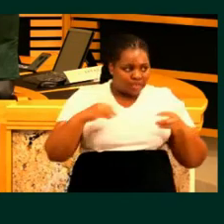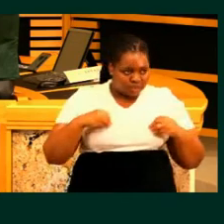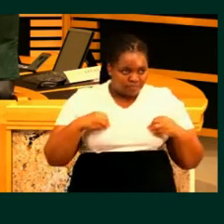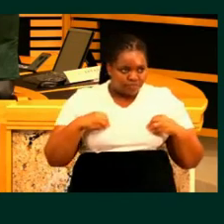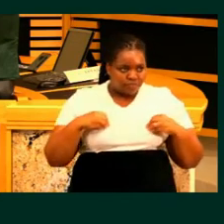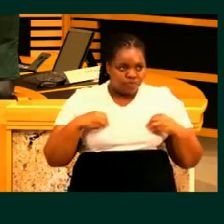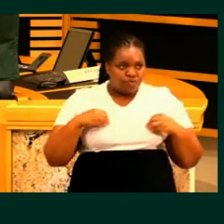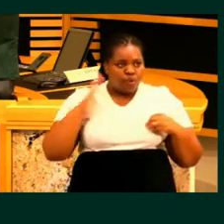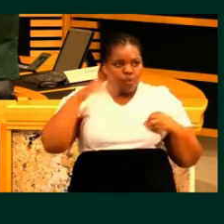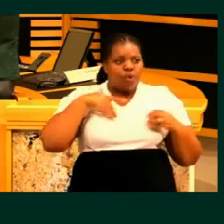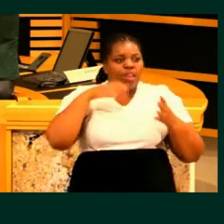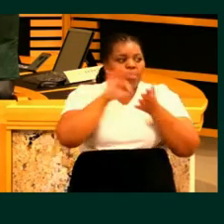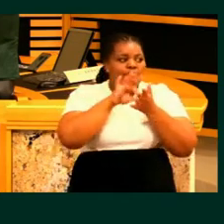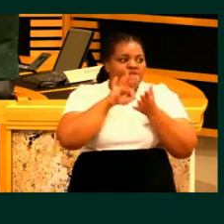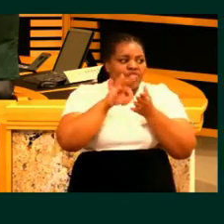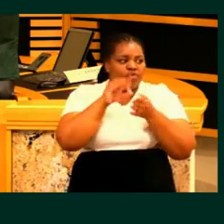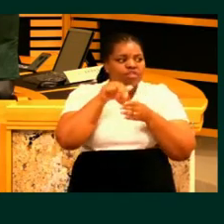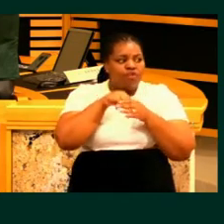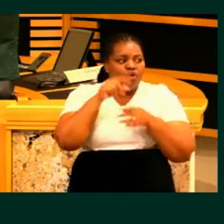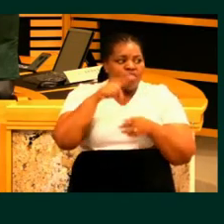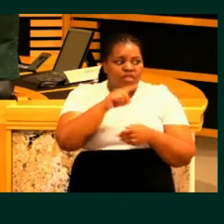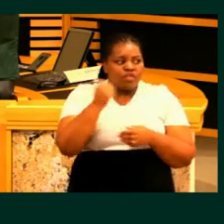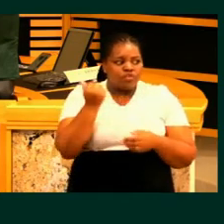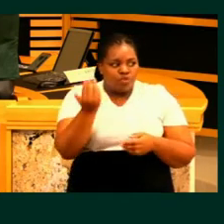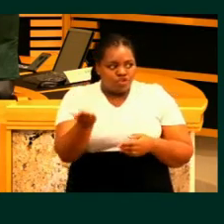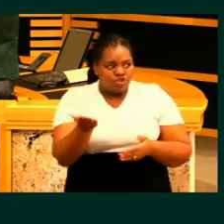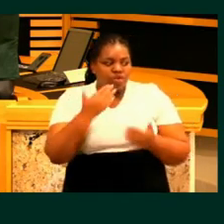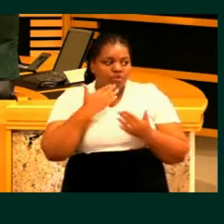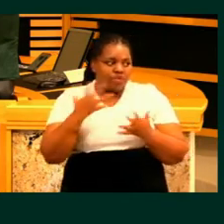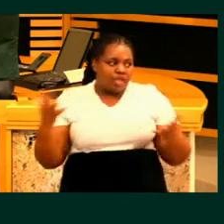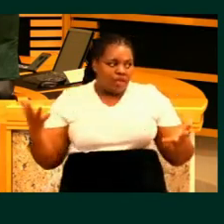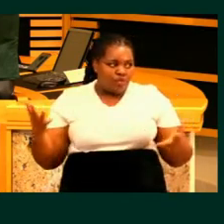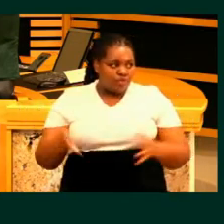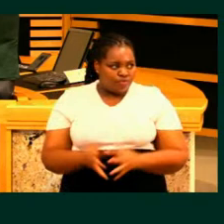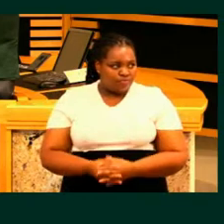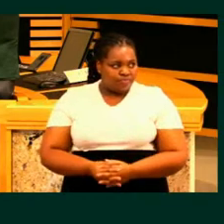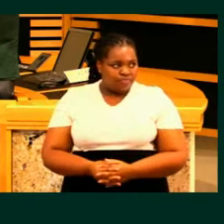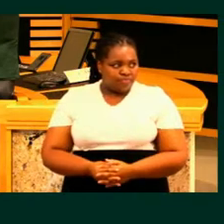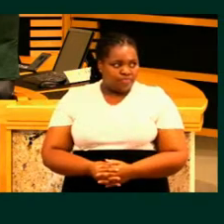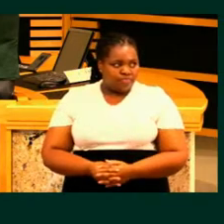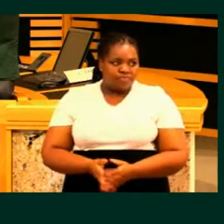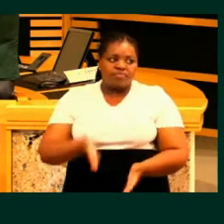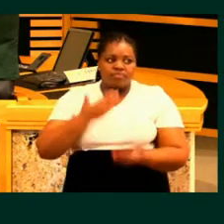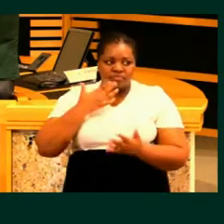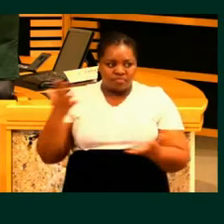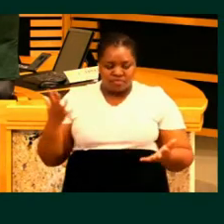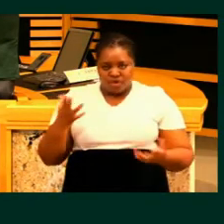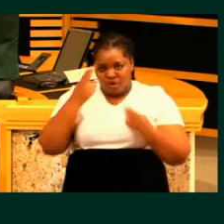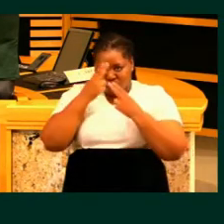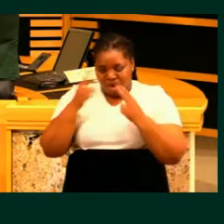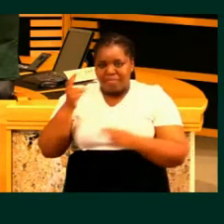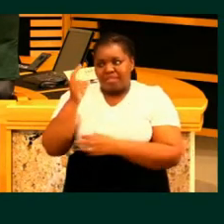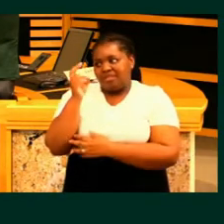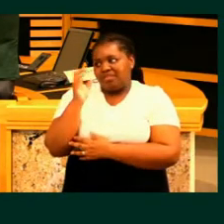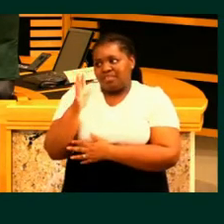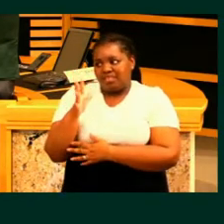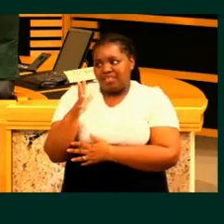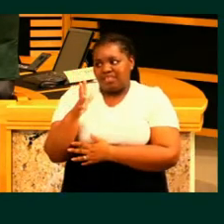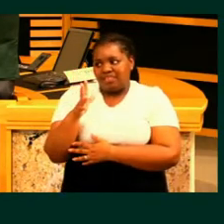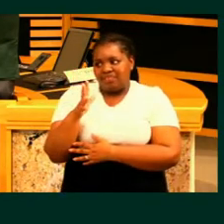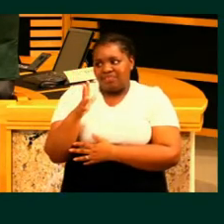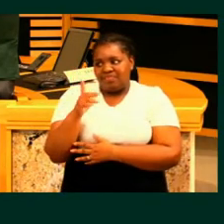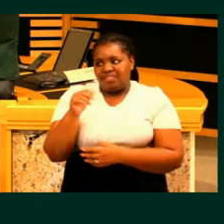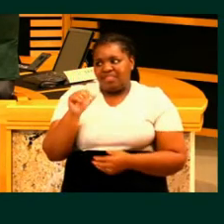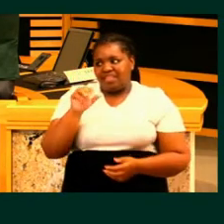all going to vote for this motion thank you so much thank you very much honorable Sawa on behalf of the African